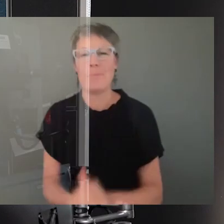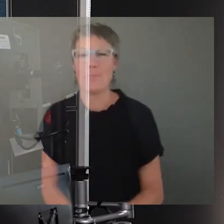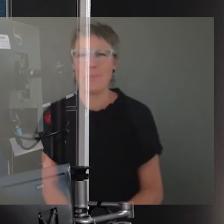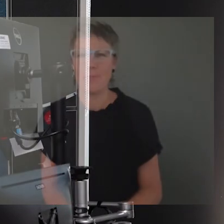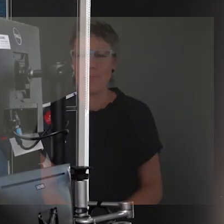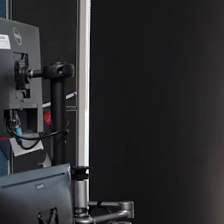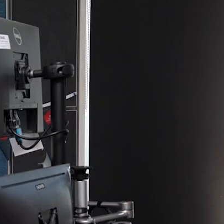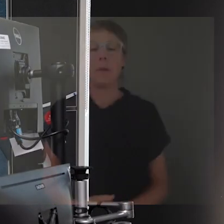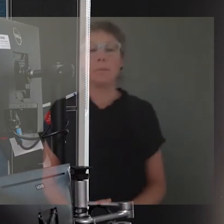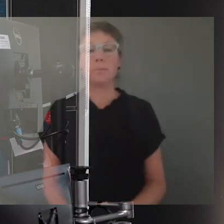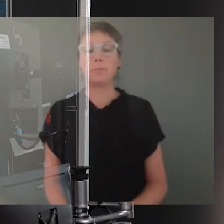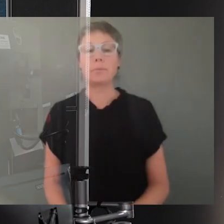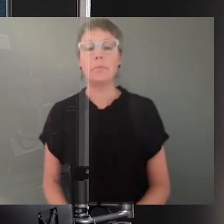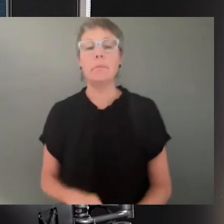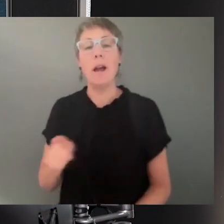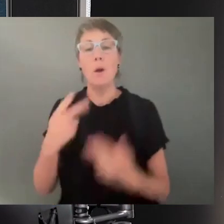me this morning.